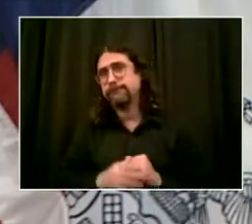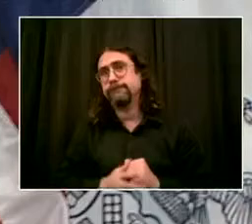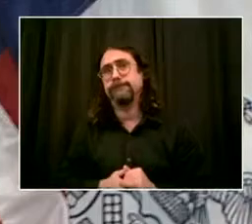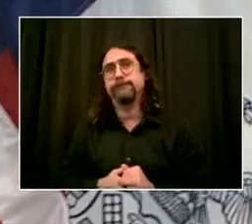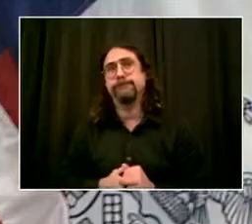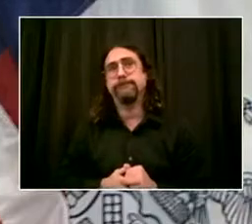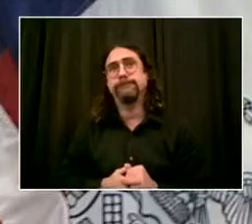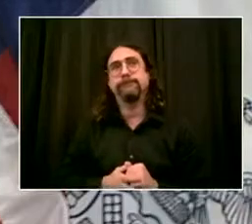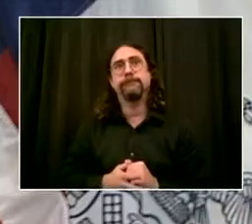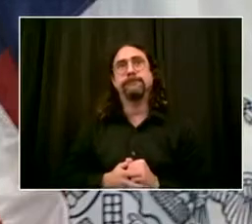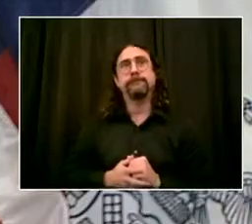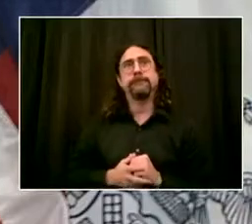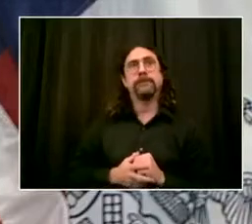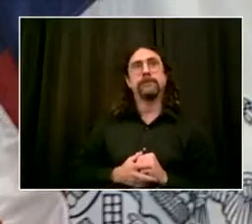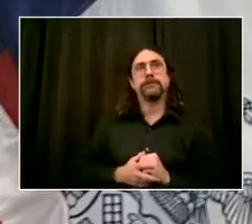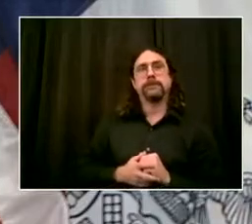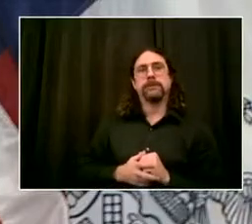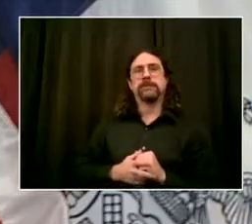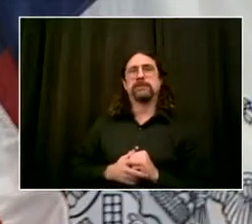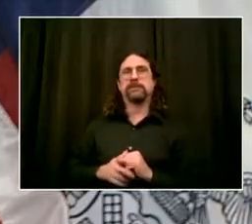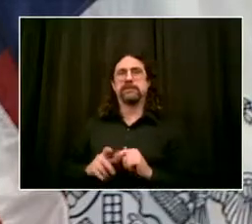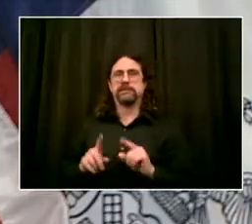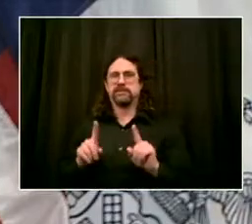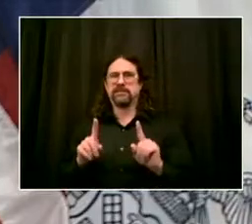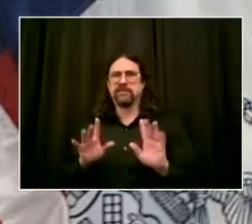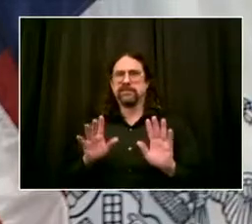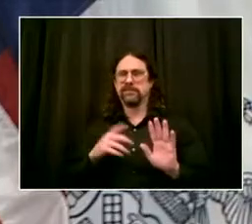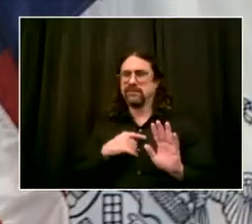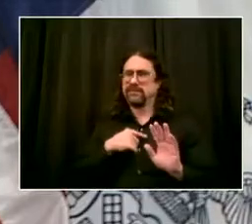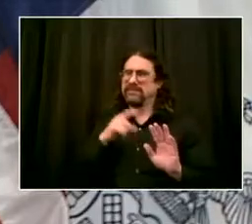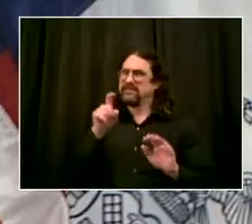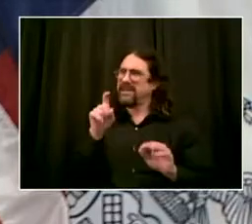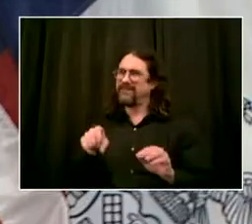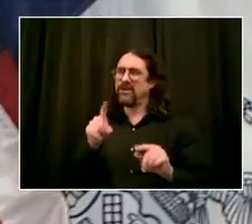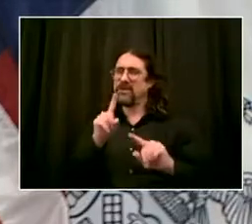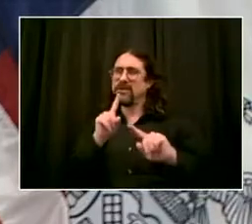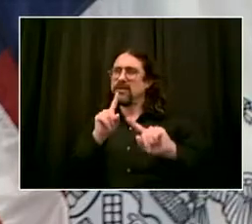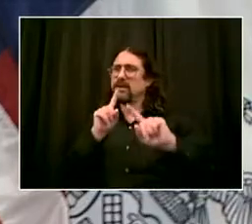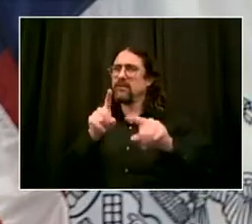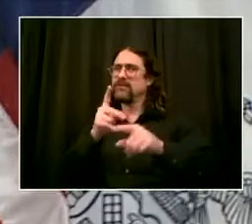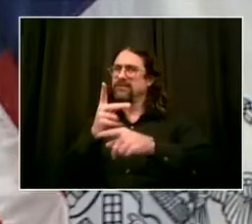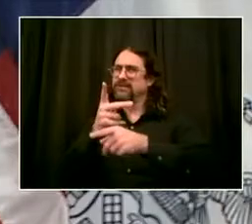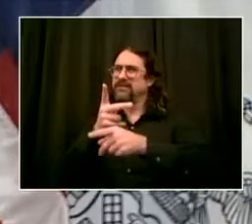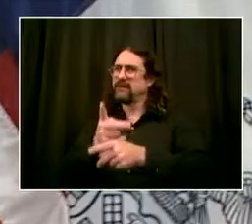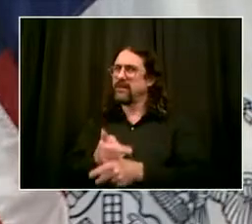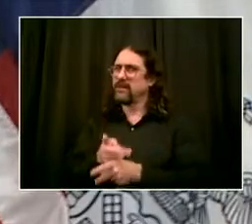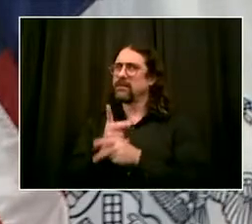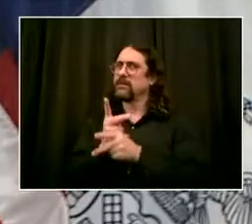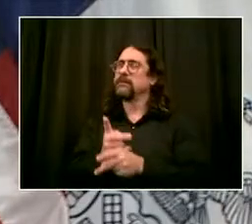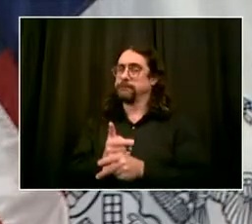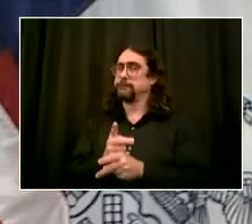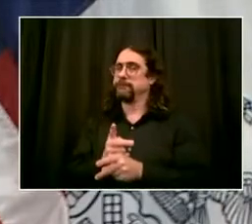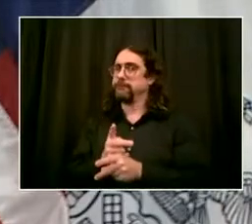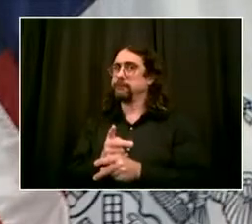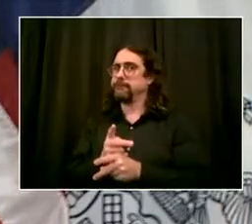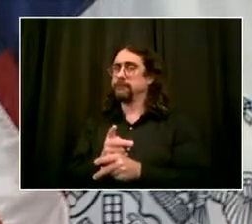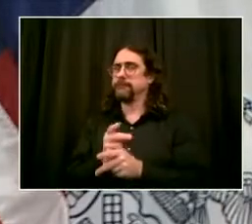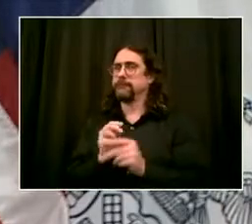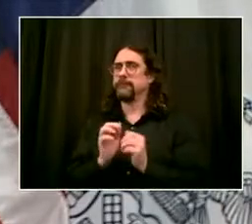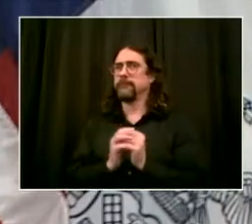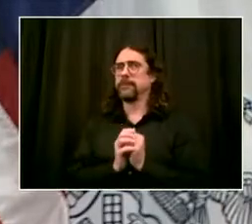out uh but we also see in the mwbe programs a lot of challenges that are still not being